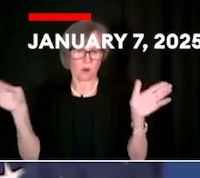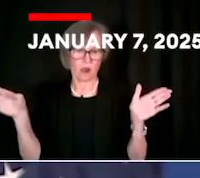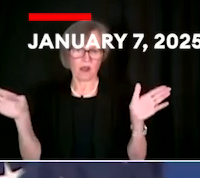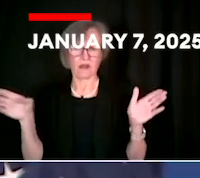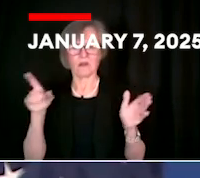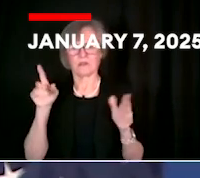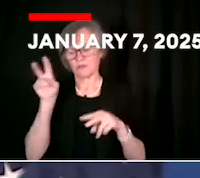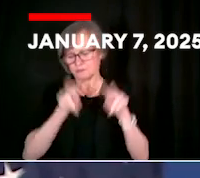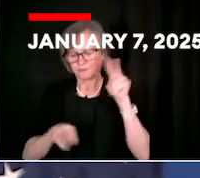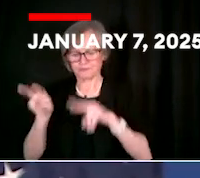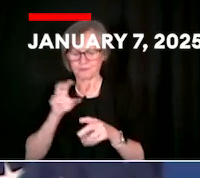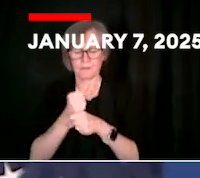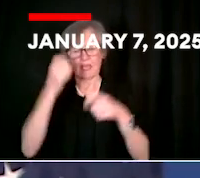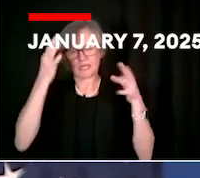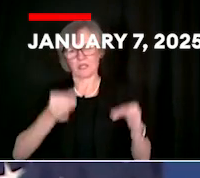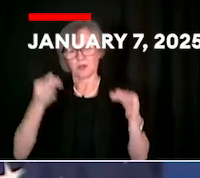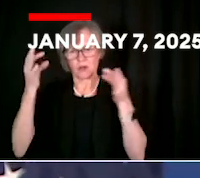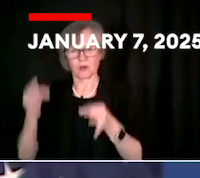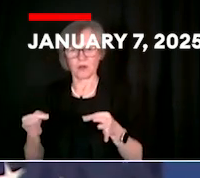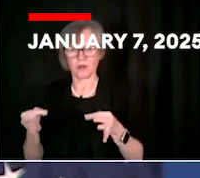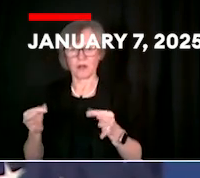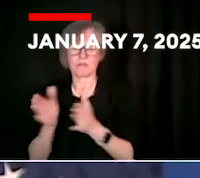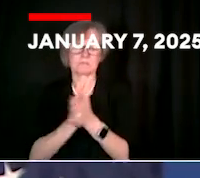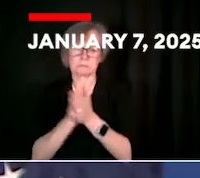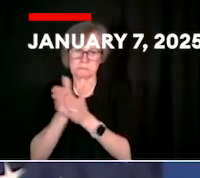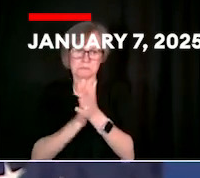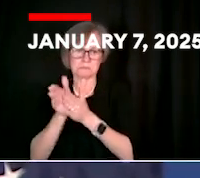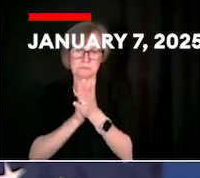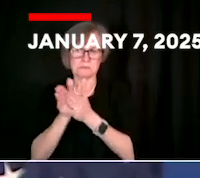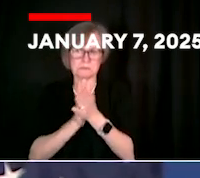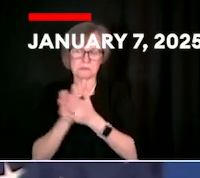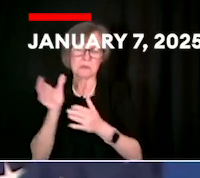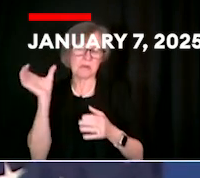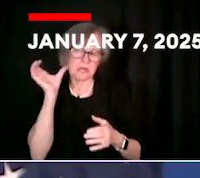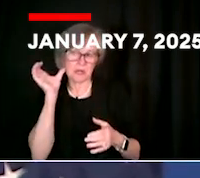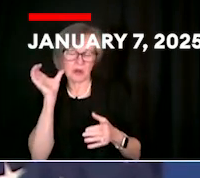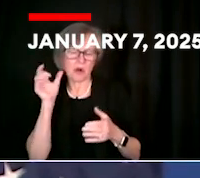make the determination. And I'm eager to hear what they're going to present.